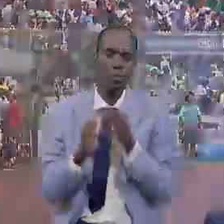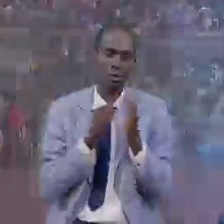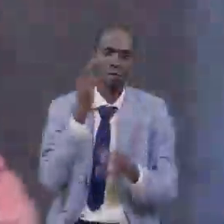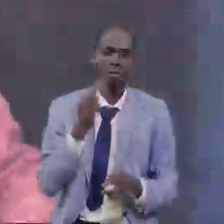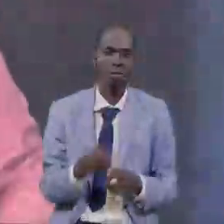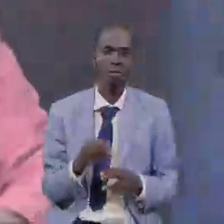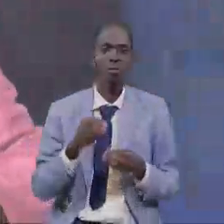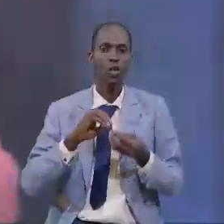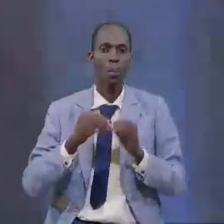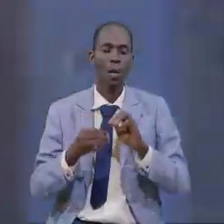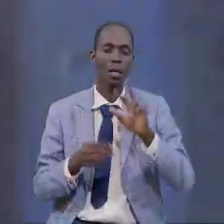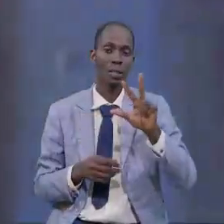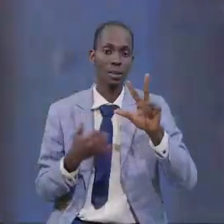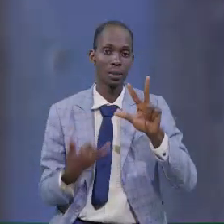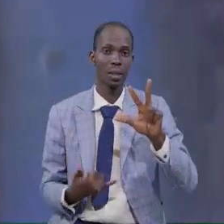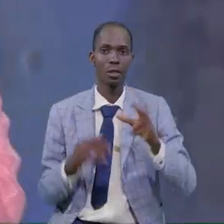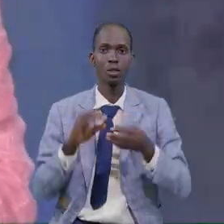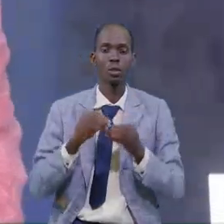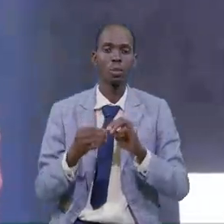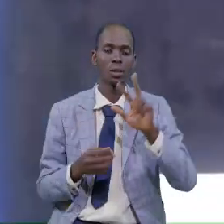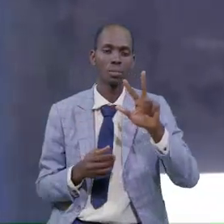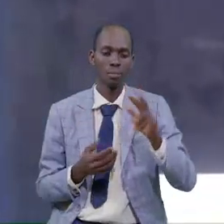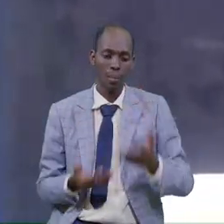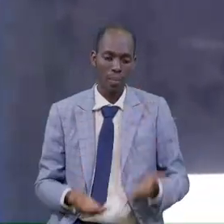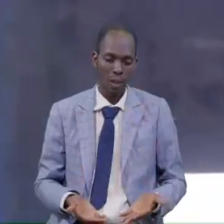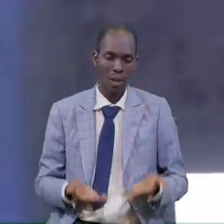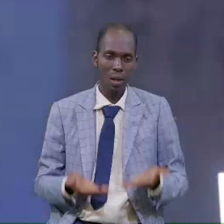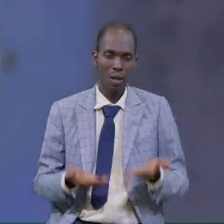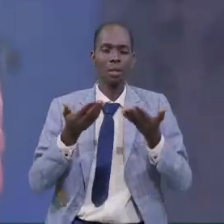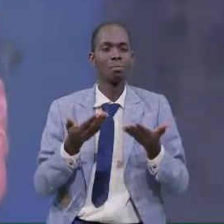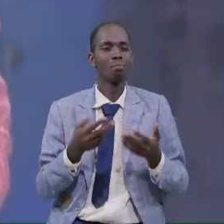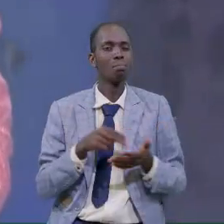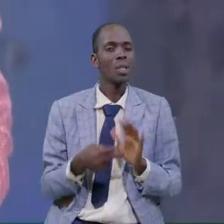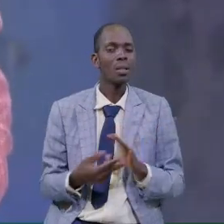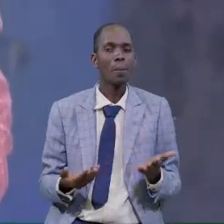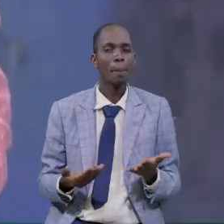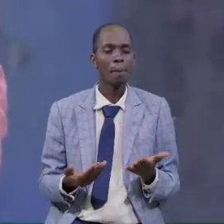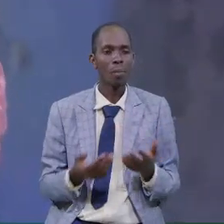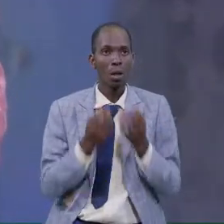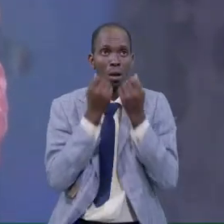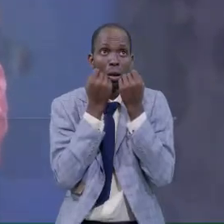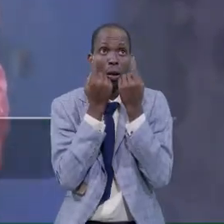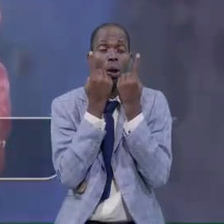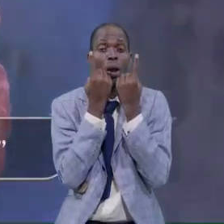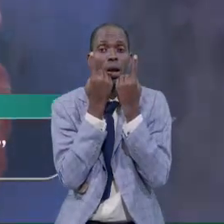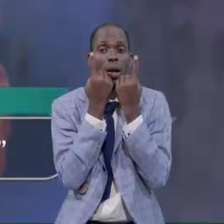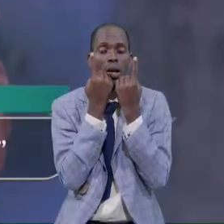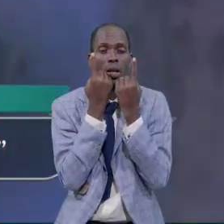now. Number three, arise. Arise here means awake, righteous,